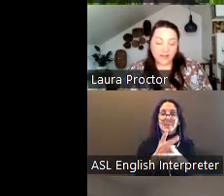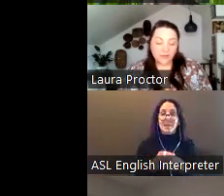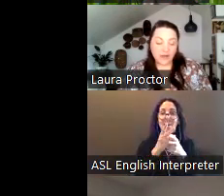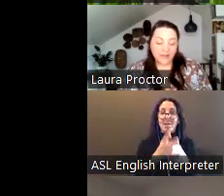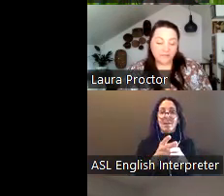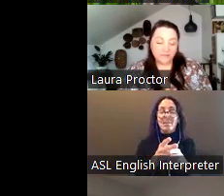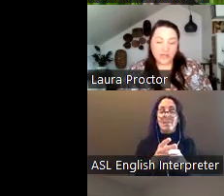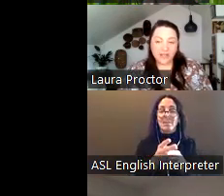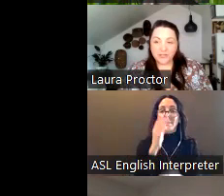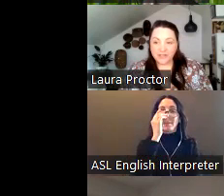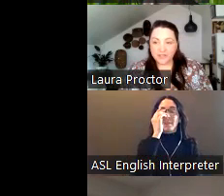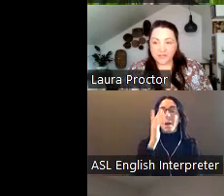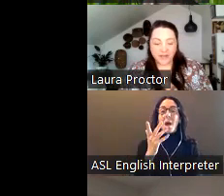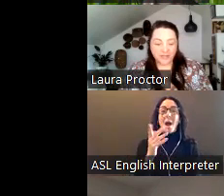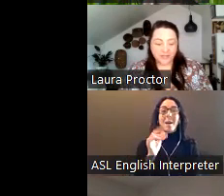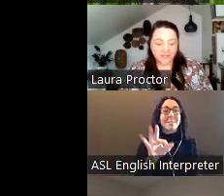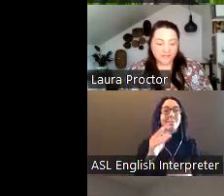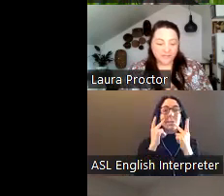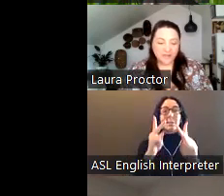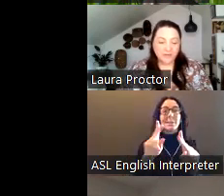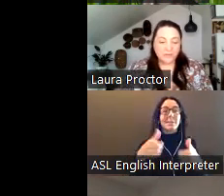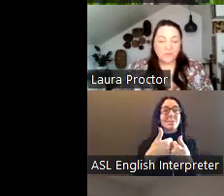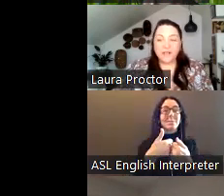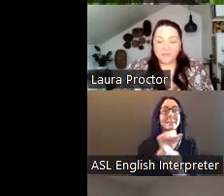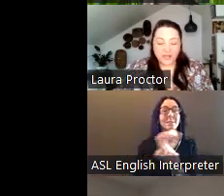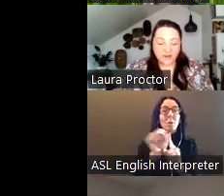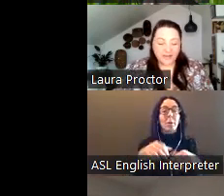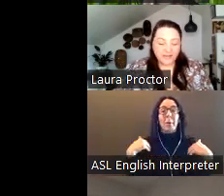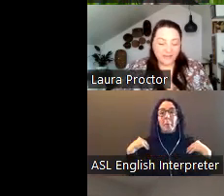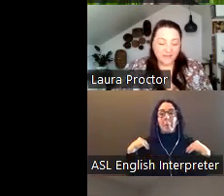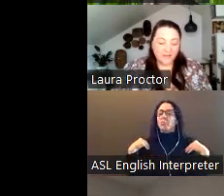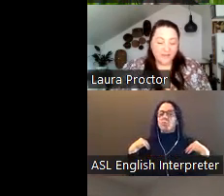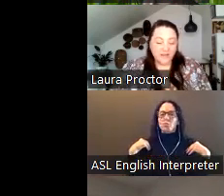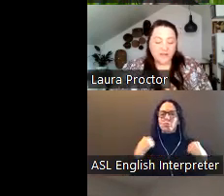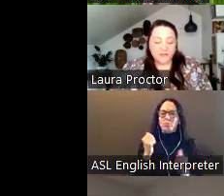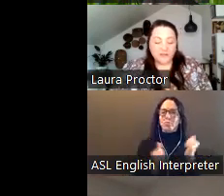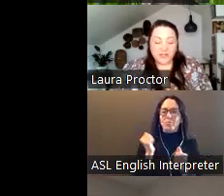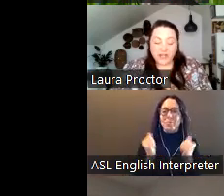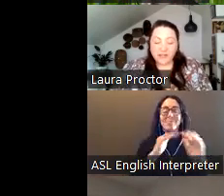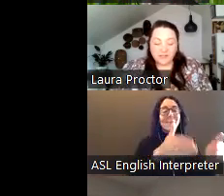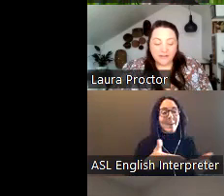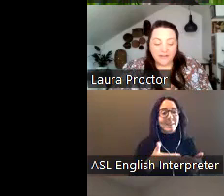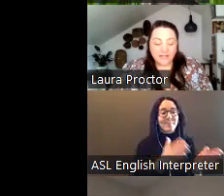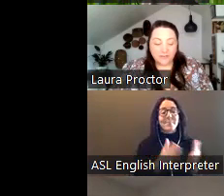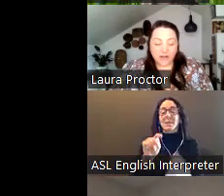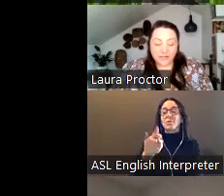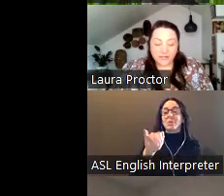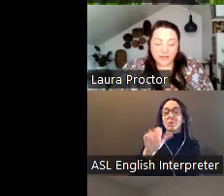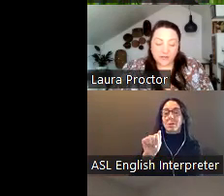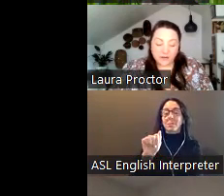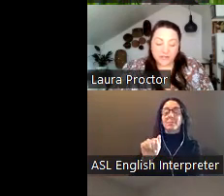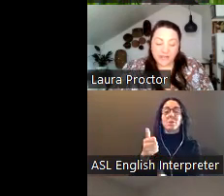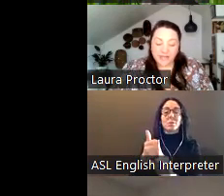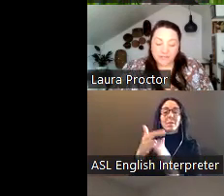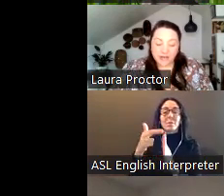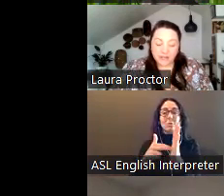not shying away from challenging situations. Welcome, Sheri. Tricia is a